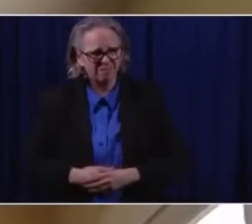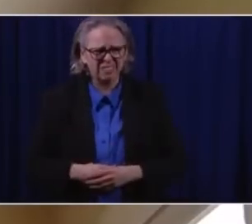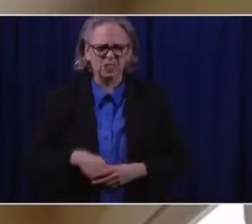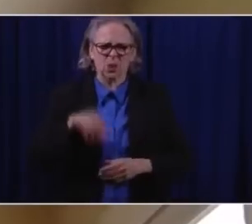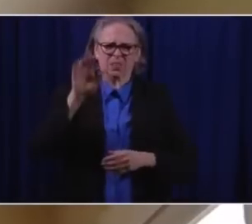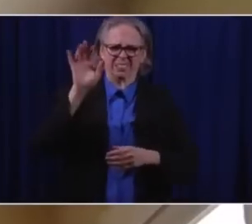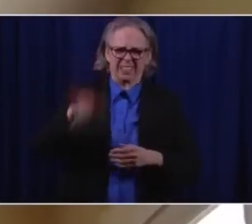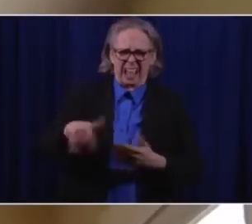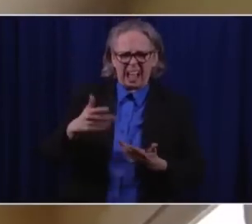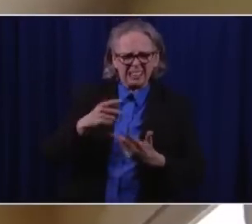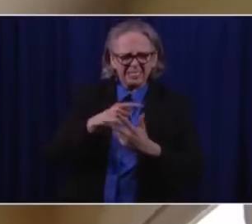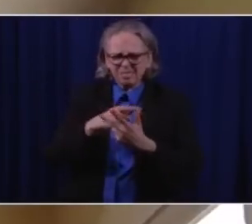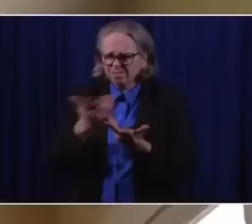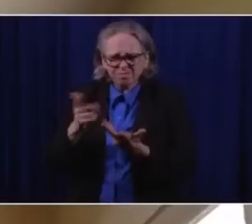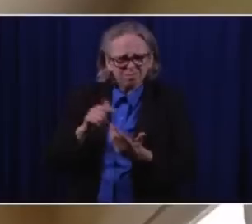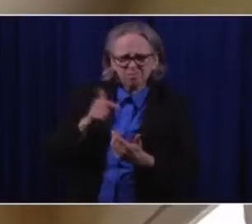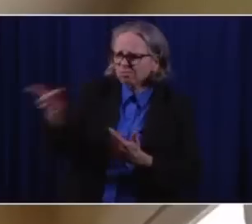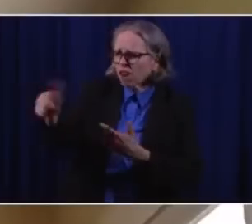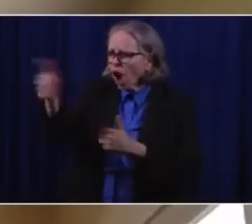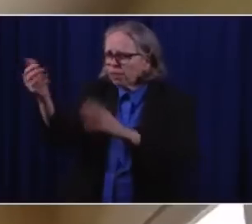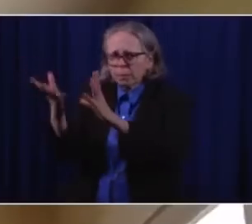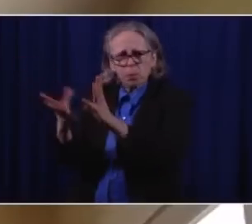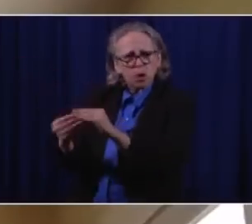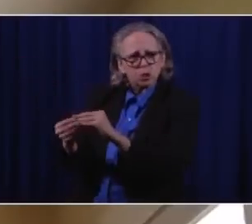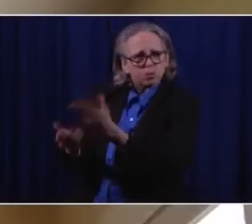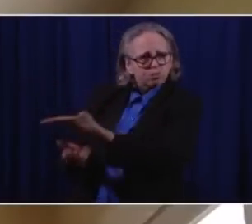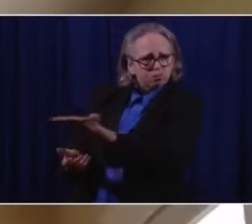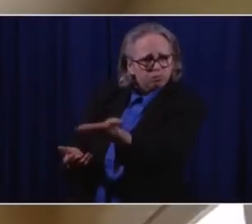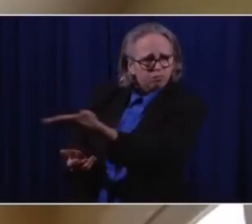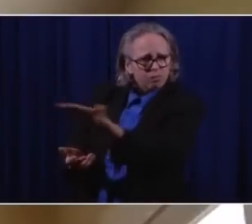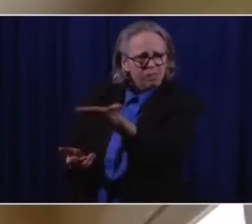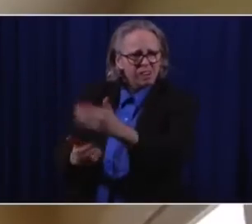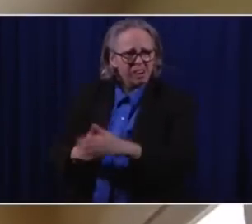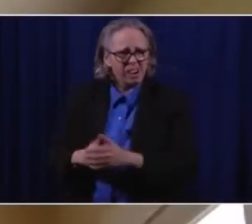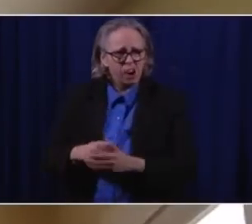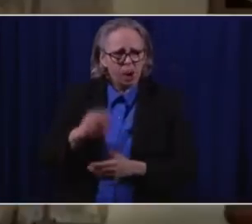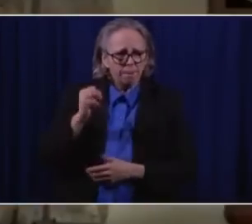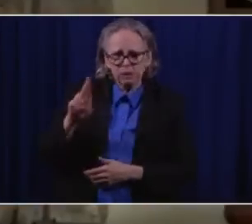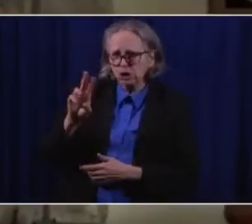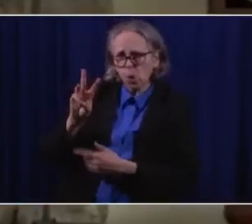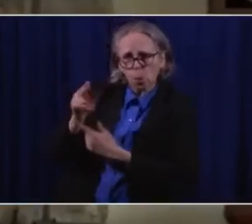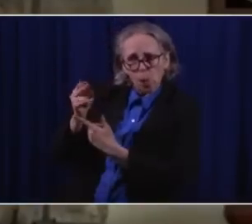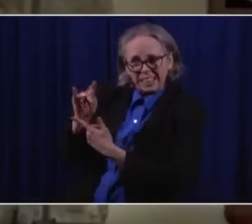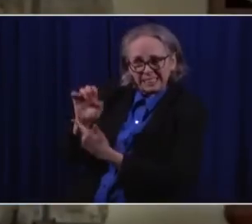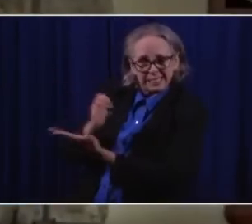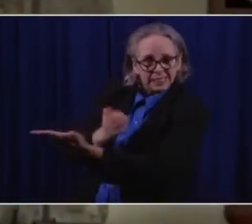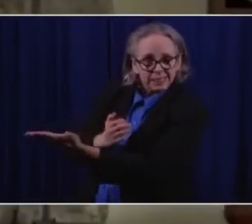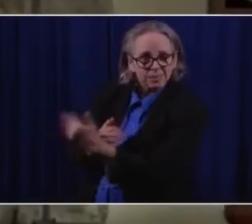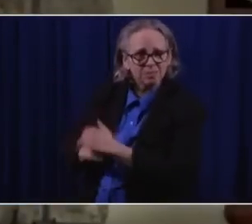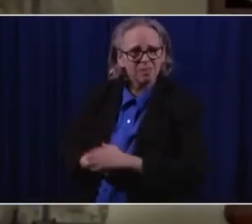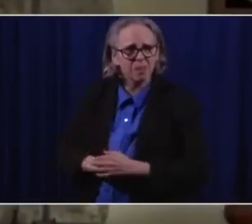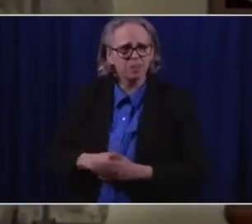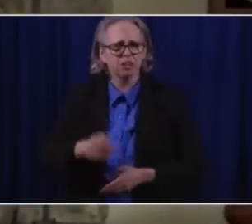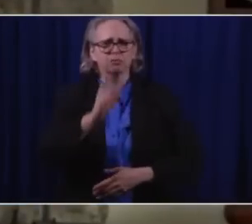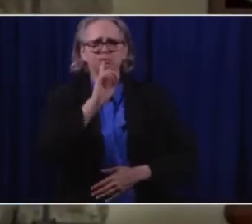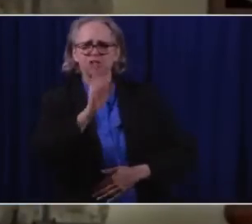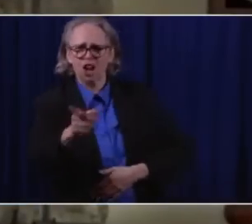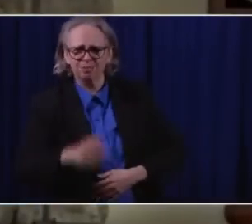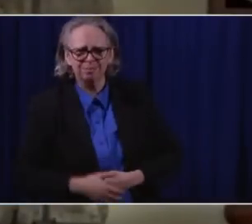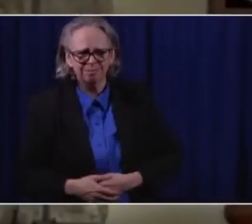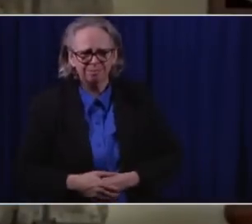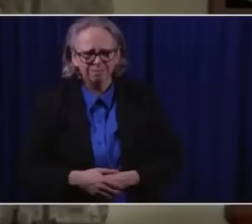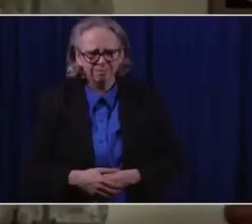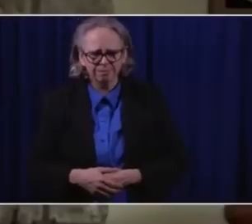a chance to speak. Maybe Mr. White. Yeah, sure. Thanks, Dr. Vanderhoff.